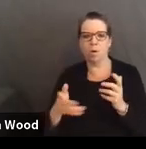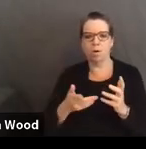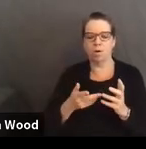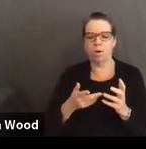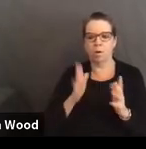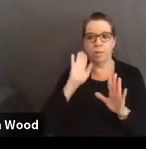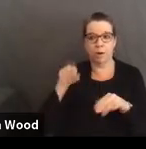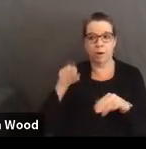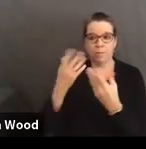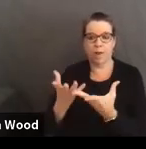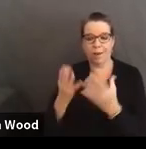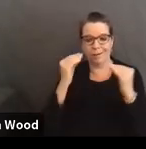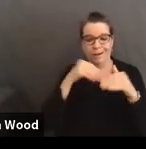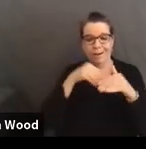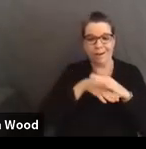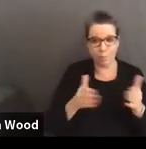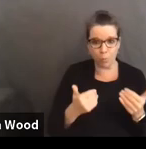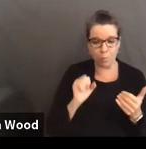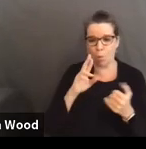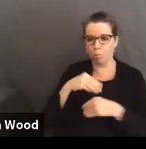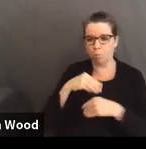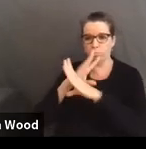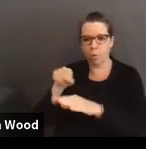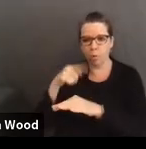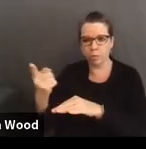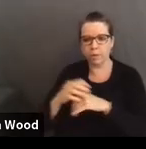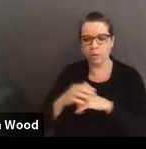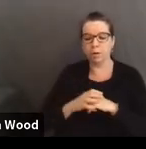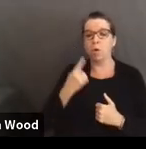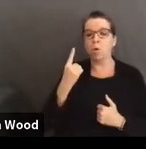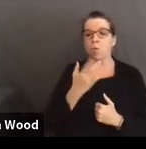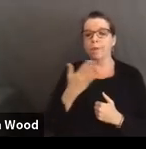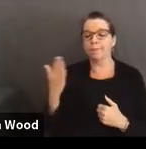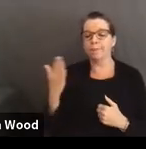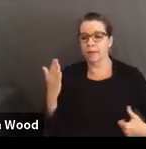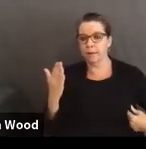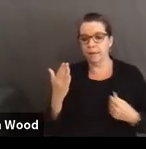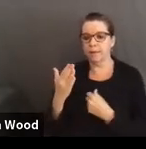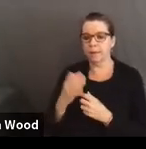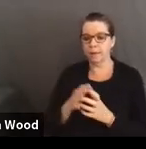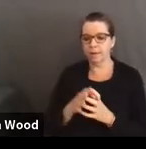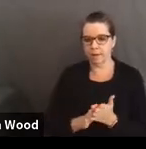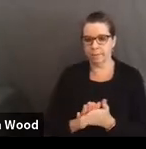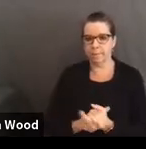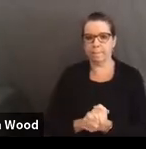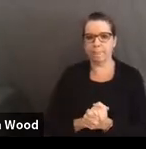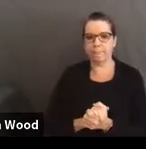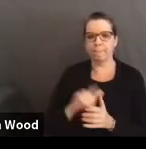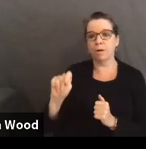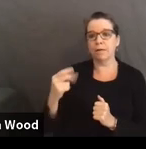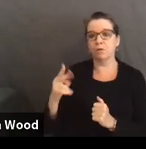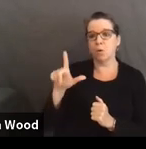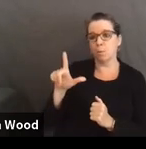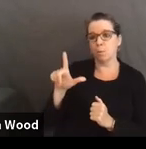provide instruction and assessment virtually. So one of the considerations in Texas Home Learning